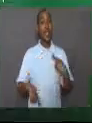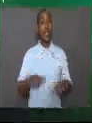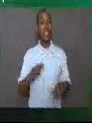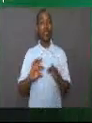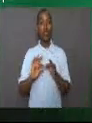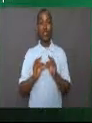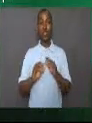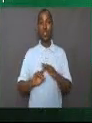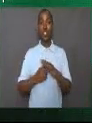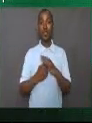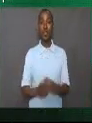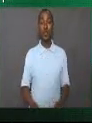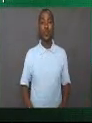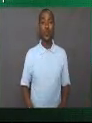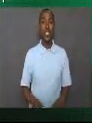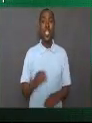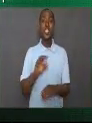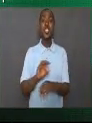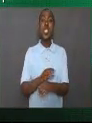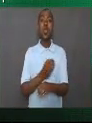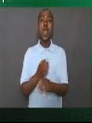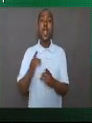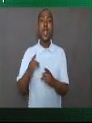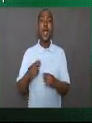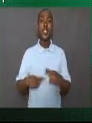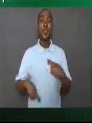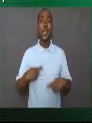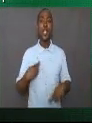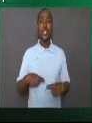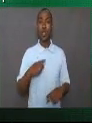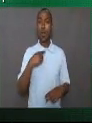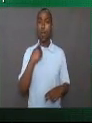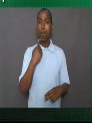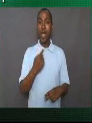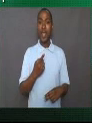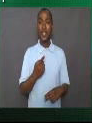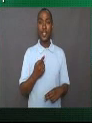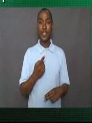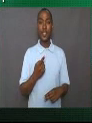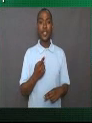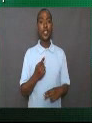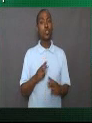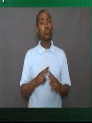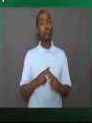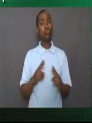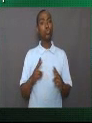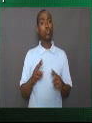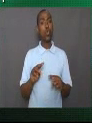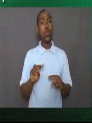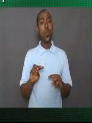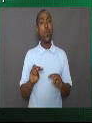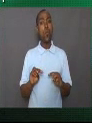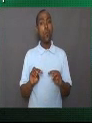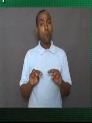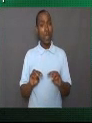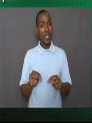respiration. Cellular respiration is a set of metabolic reactions